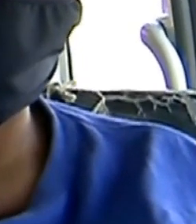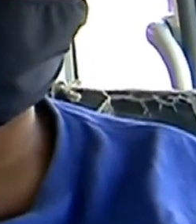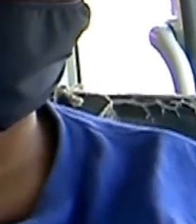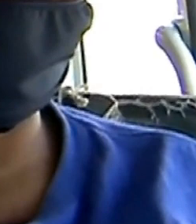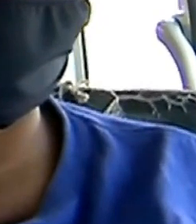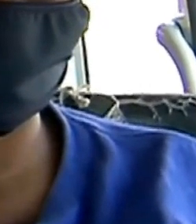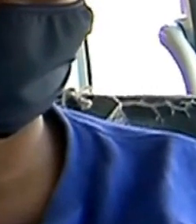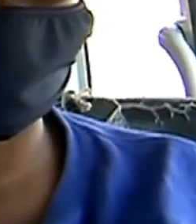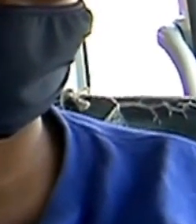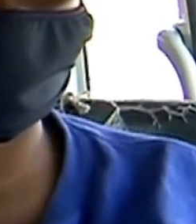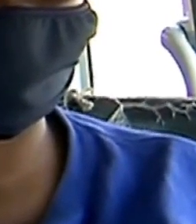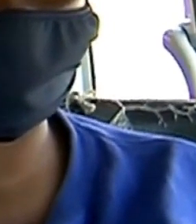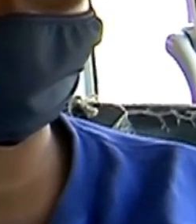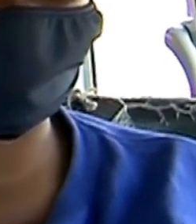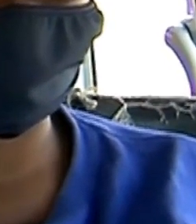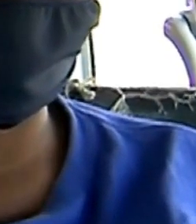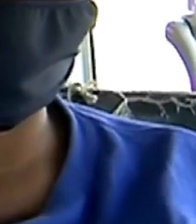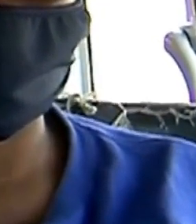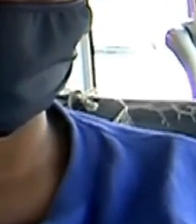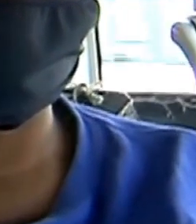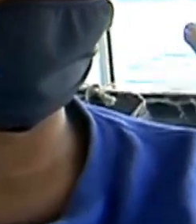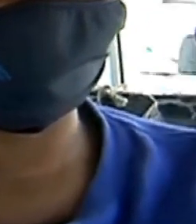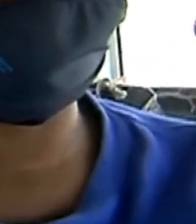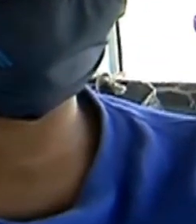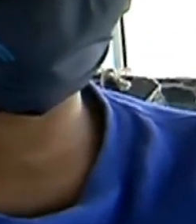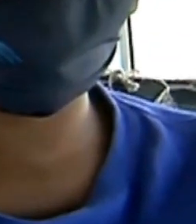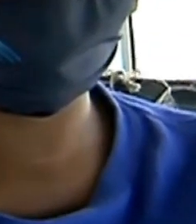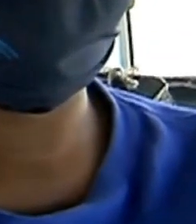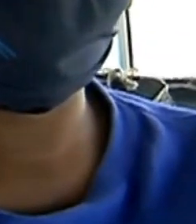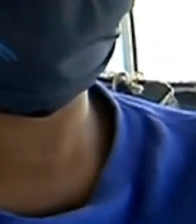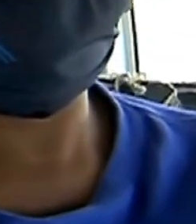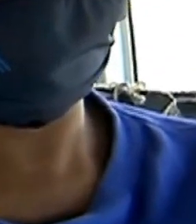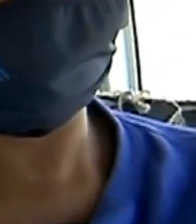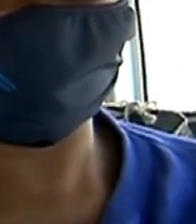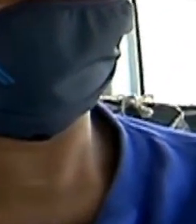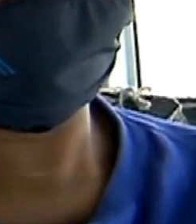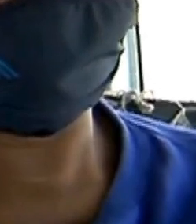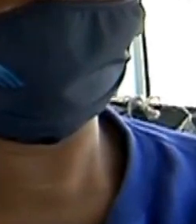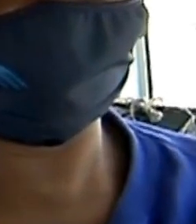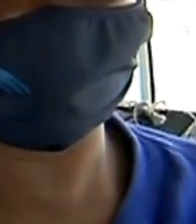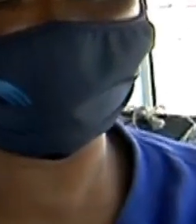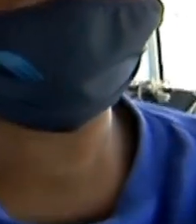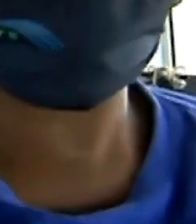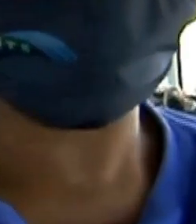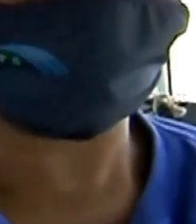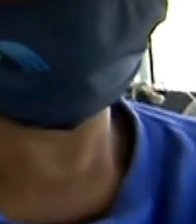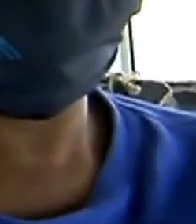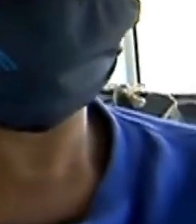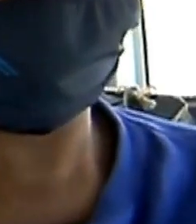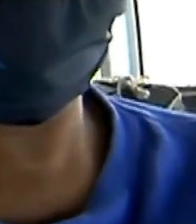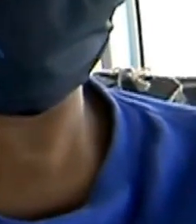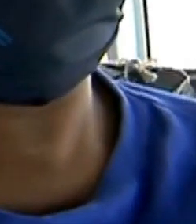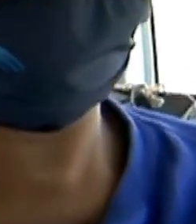to also ask some of the chairpersons of the two taxi associations who we know will